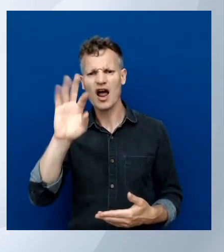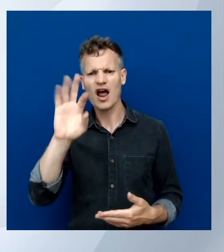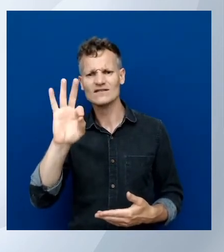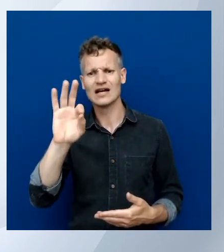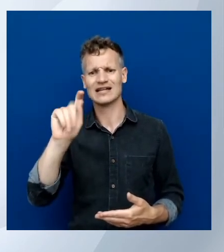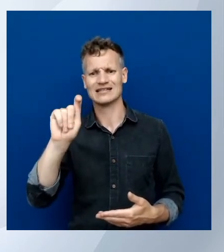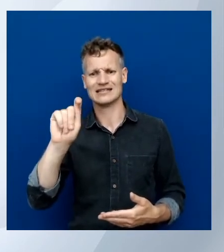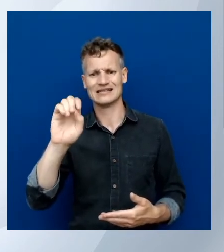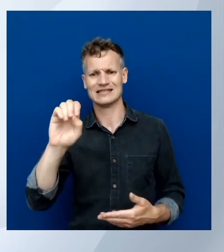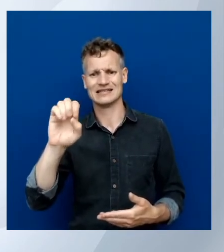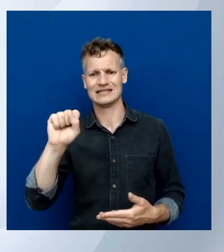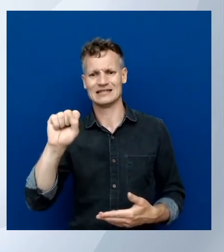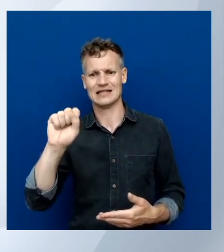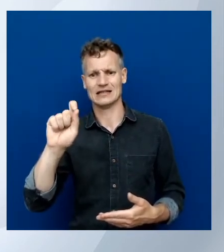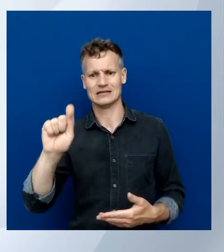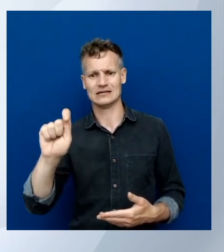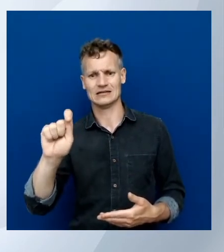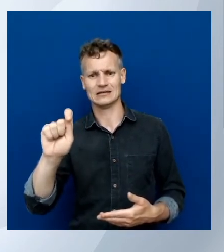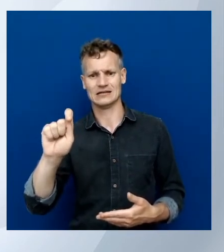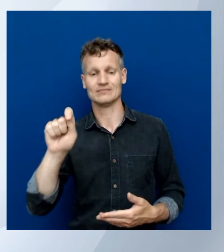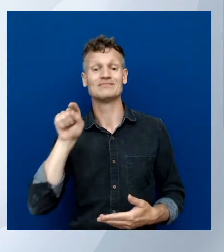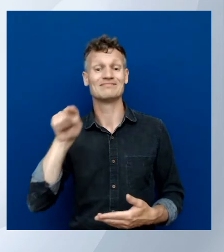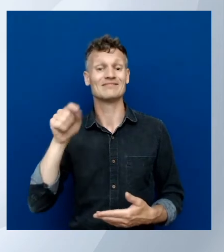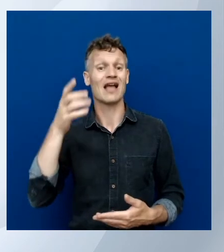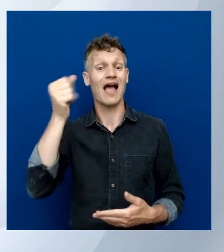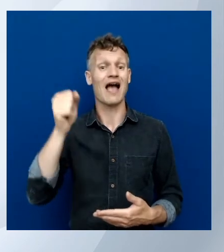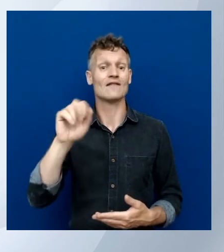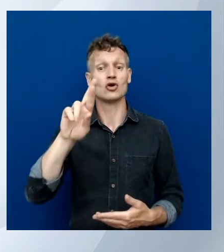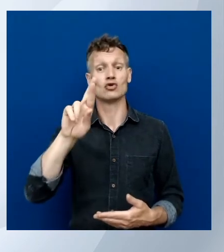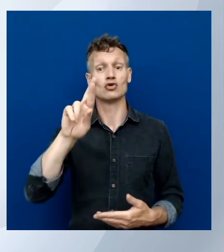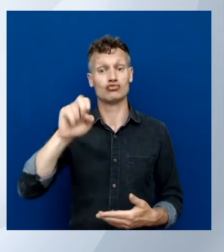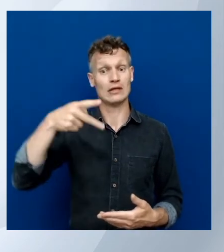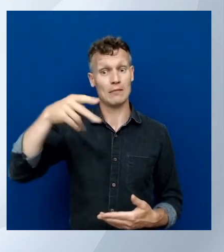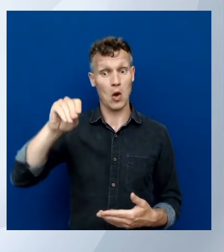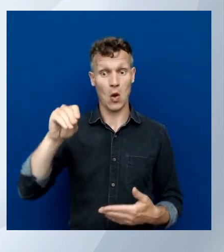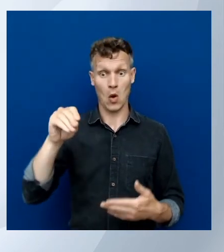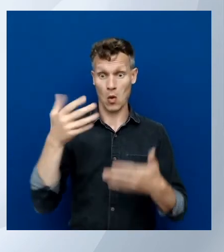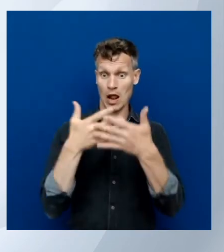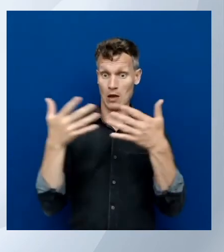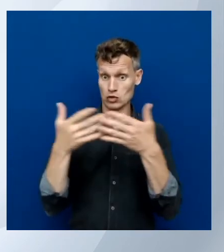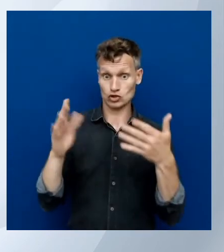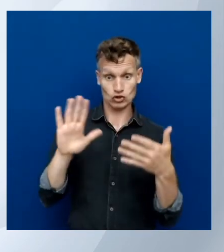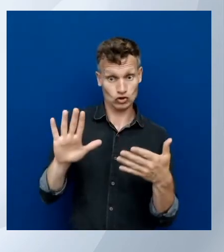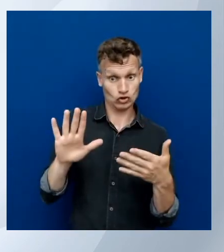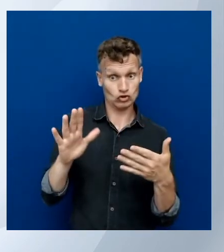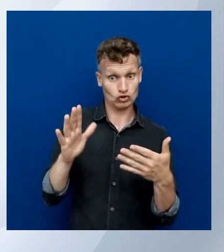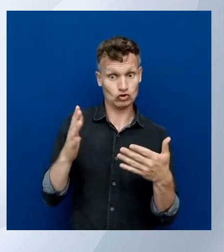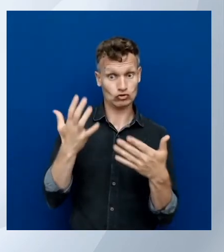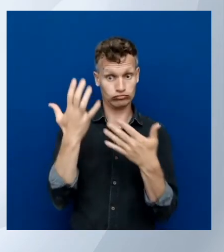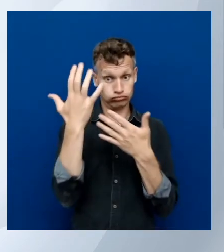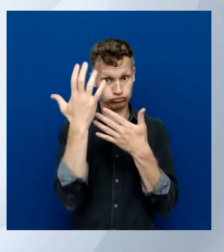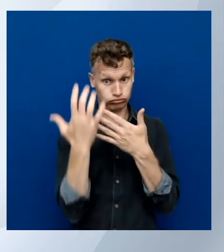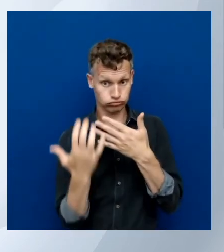tests in your CI/CD if you comply to the rules.